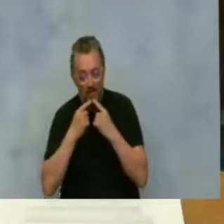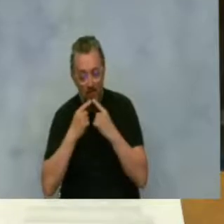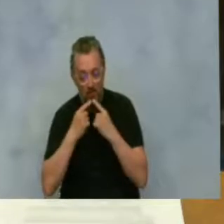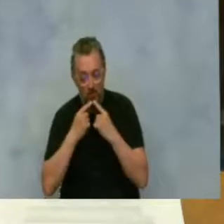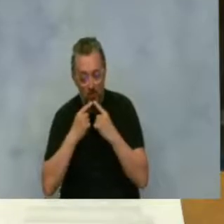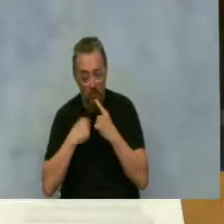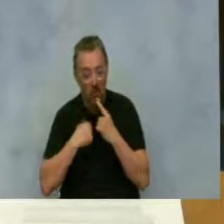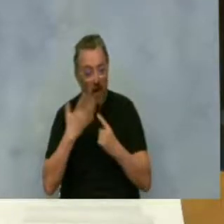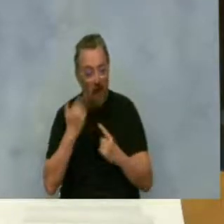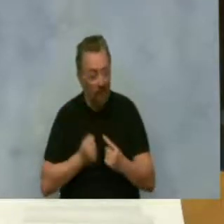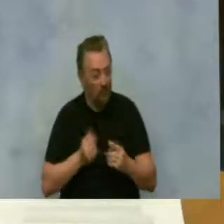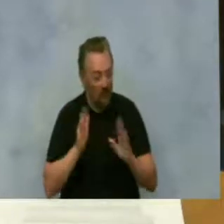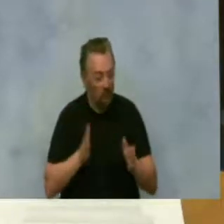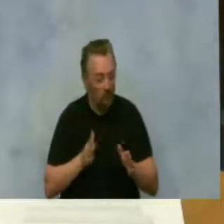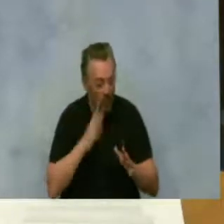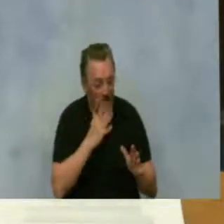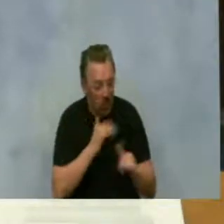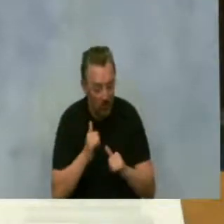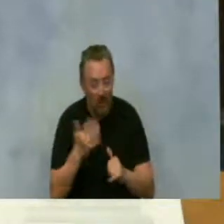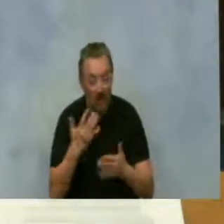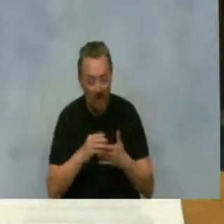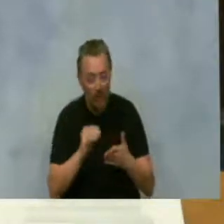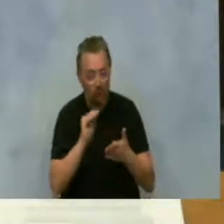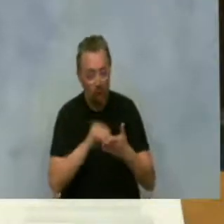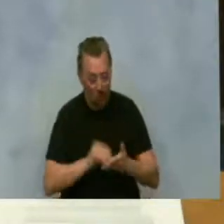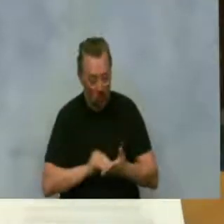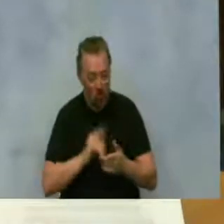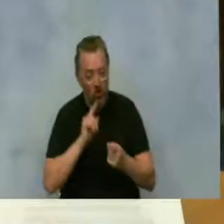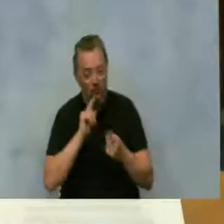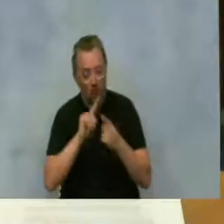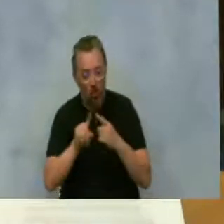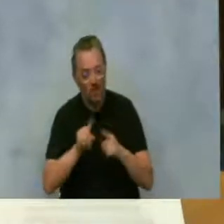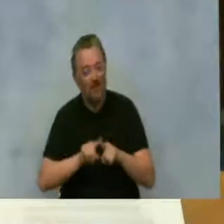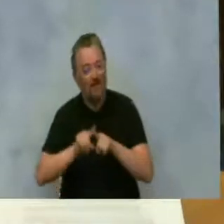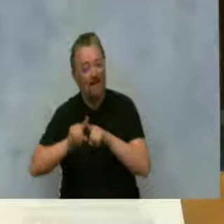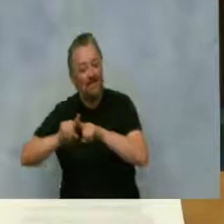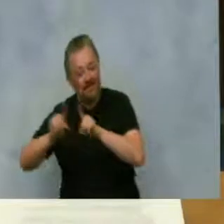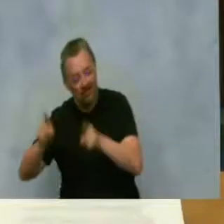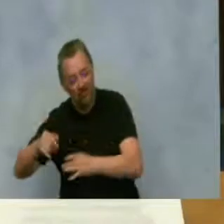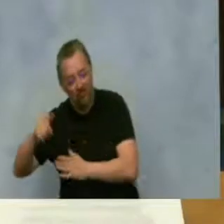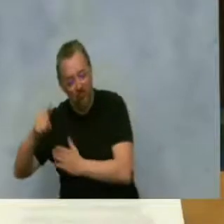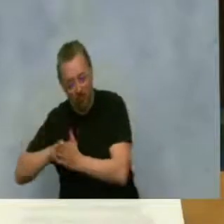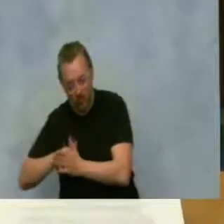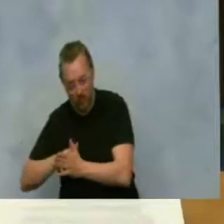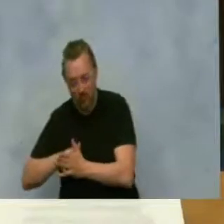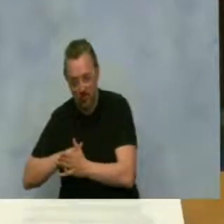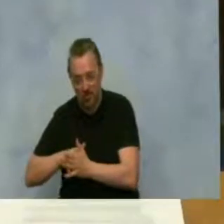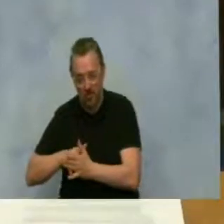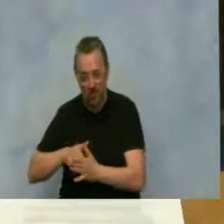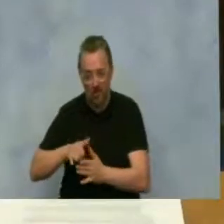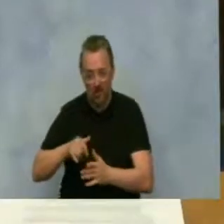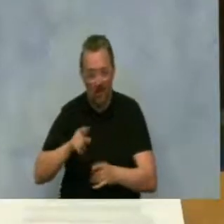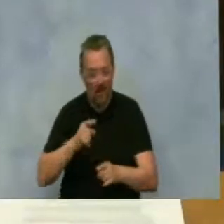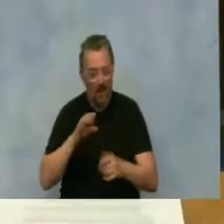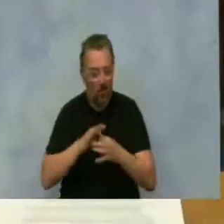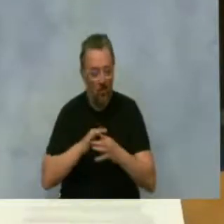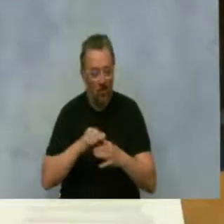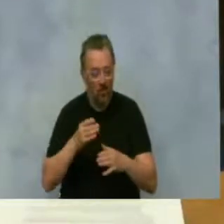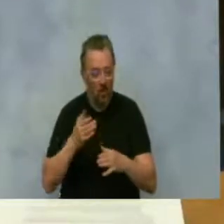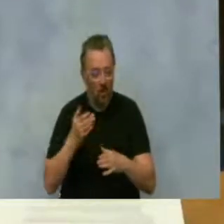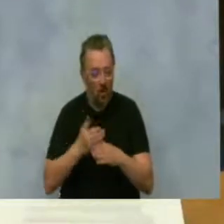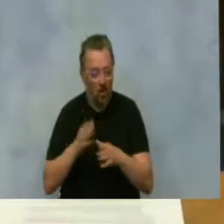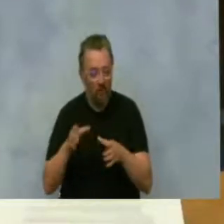have to monitor that, and it is recorded and reported in different reports. In terms of our workforce, our council-wide